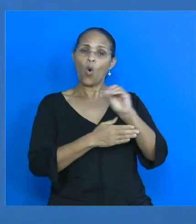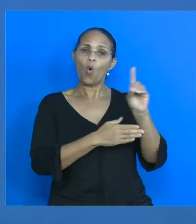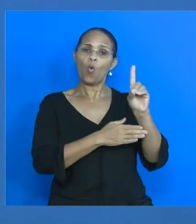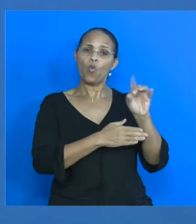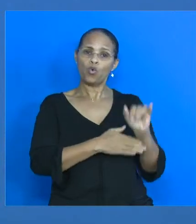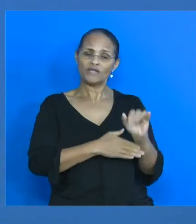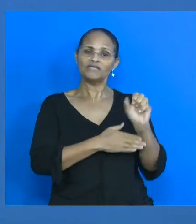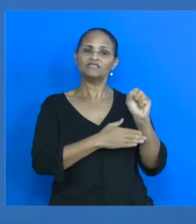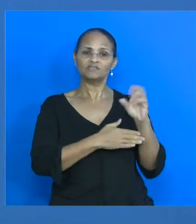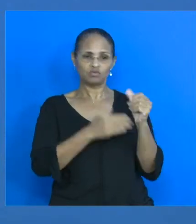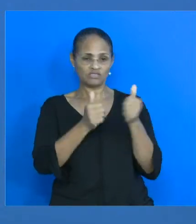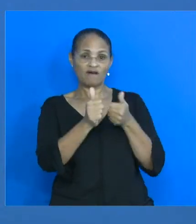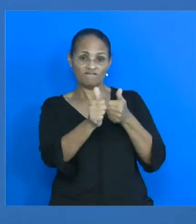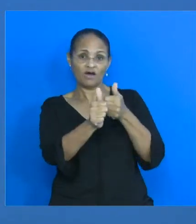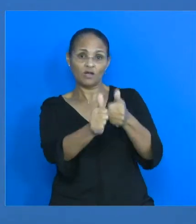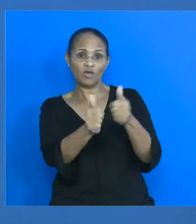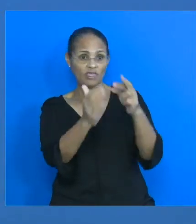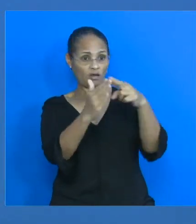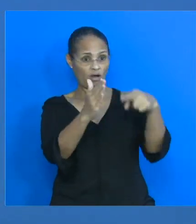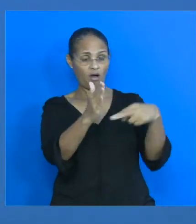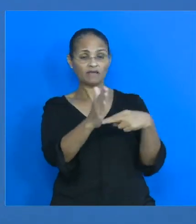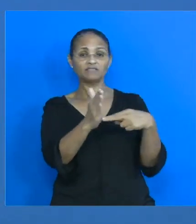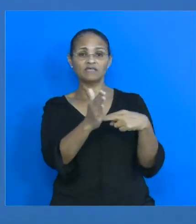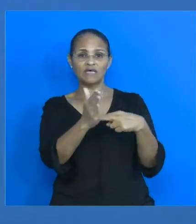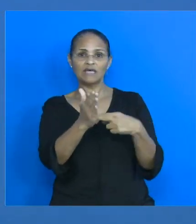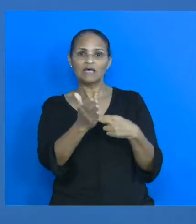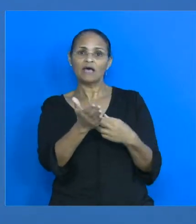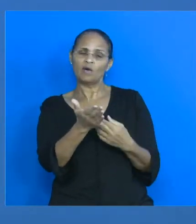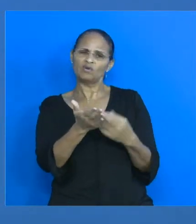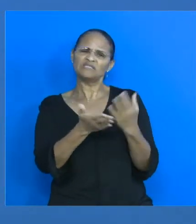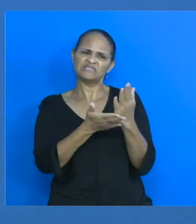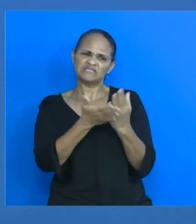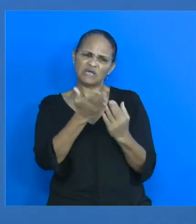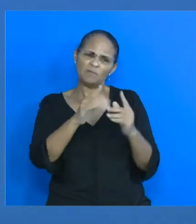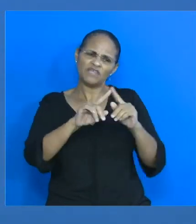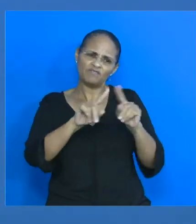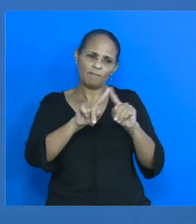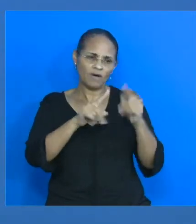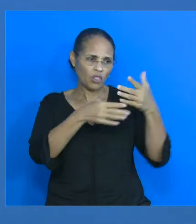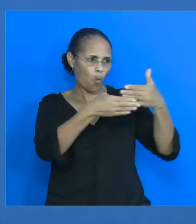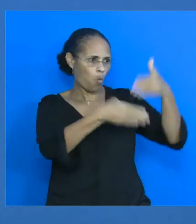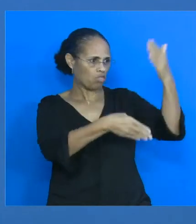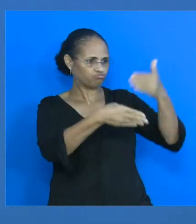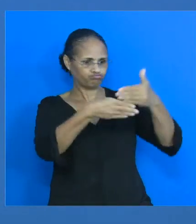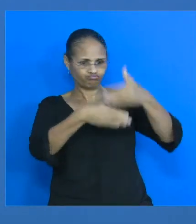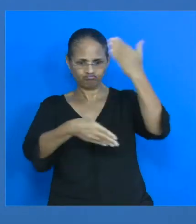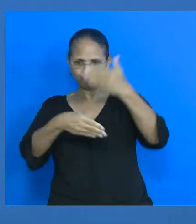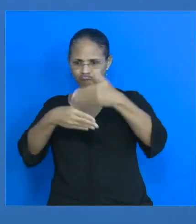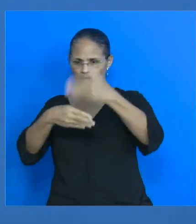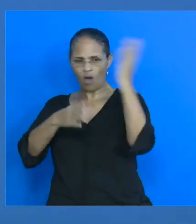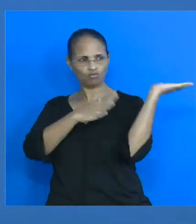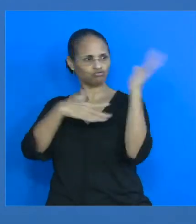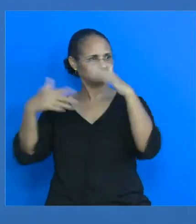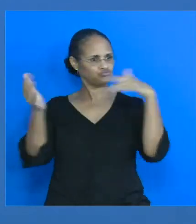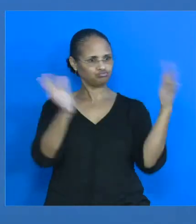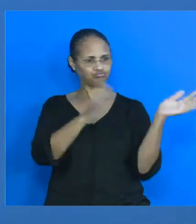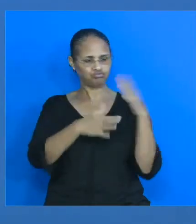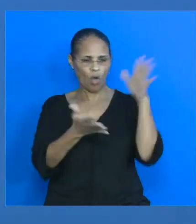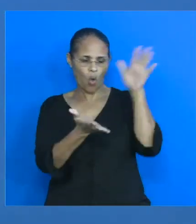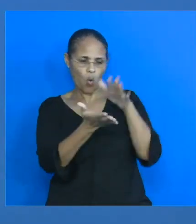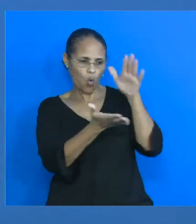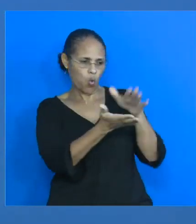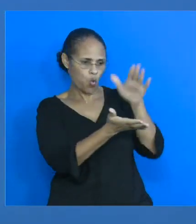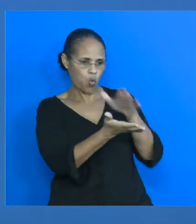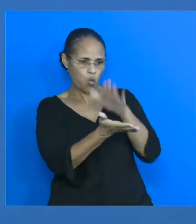the guidance. I thought that there may have been a little bit difference, but they had windows open. The place was properly well ventilated. Hand